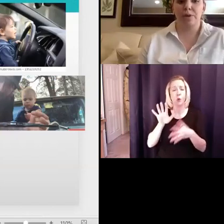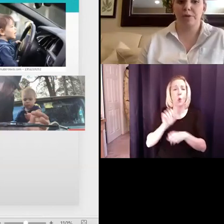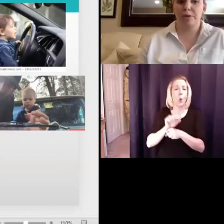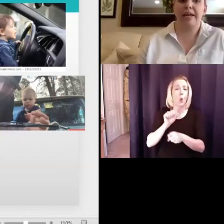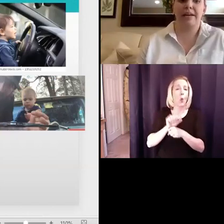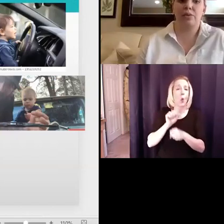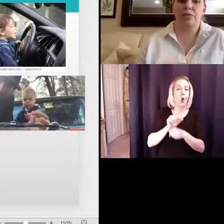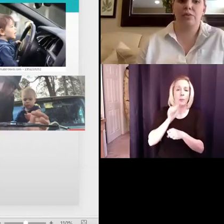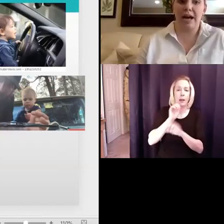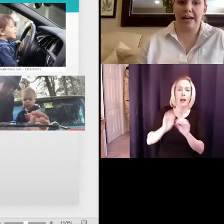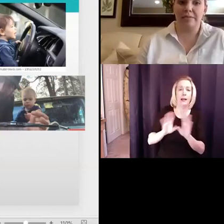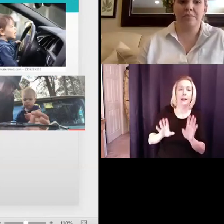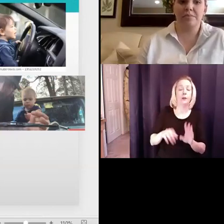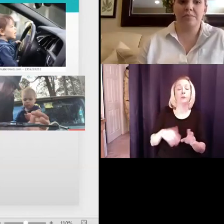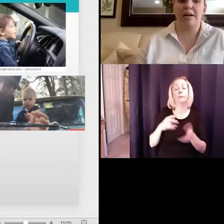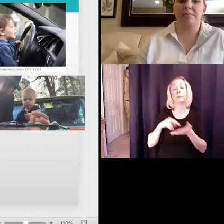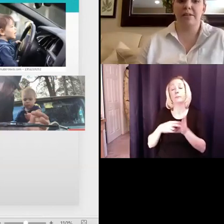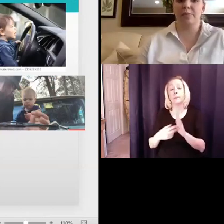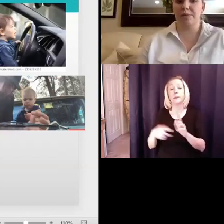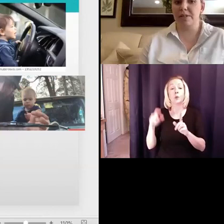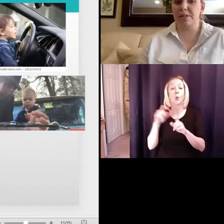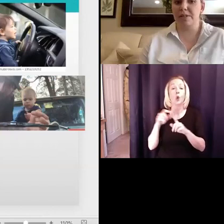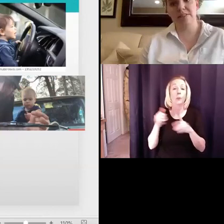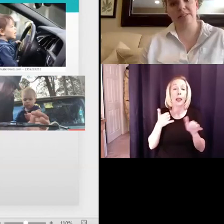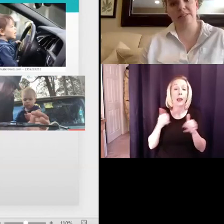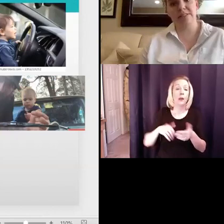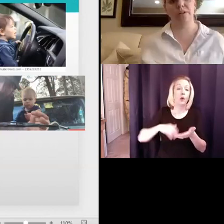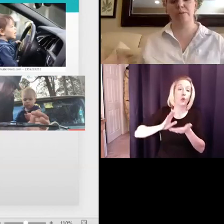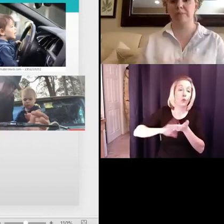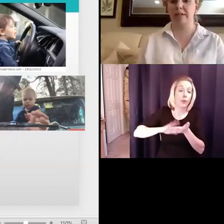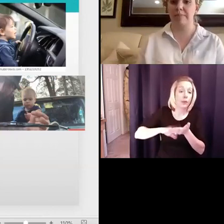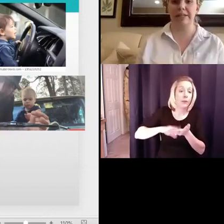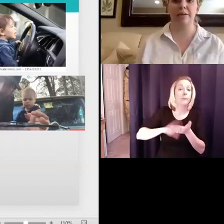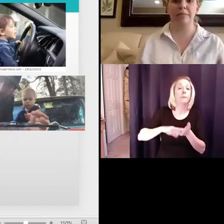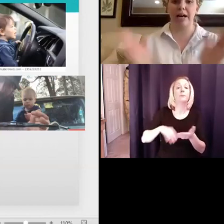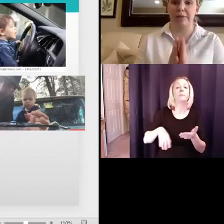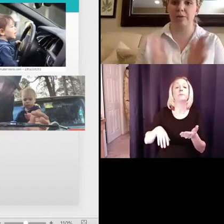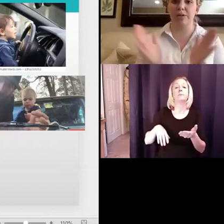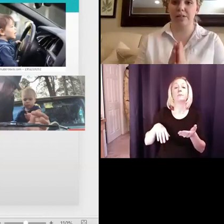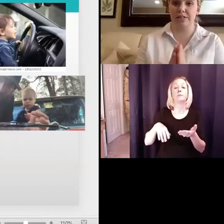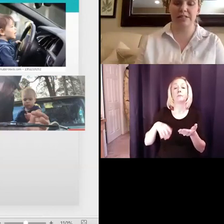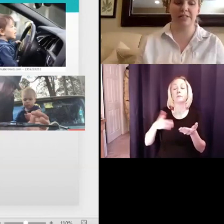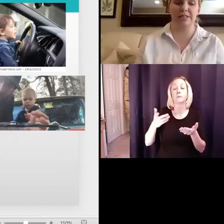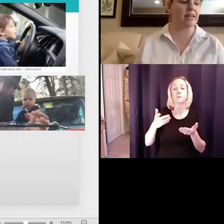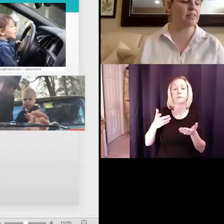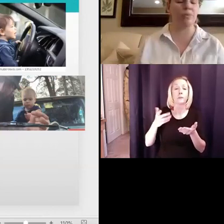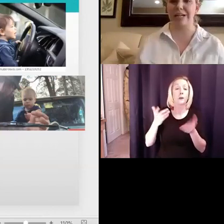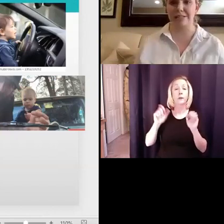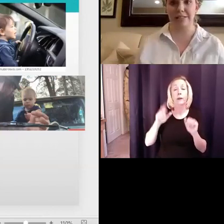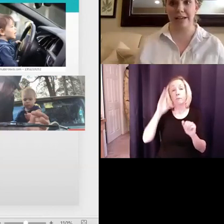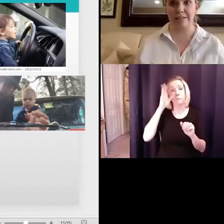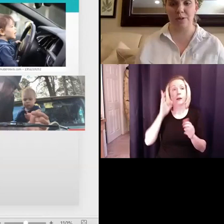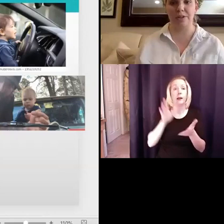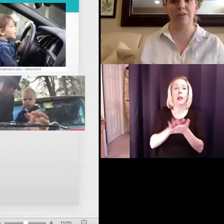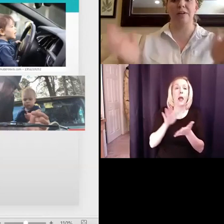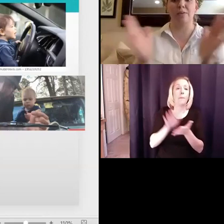on wordplay or rhymes, syllables and words, sounds and words, we can be clapping them, clapping the words in our sentences, which I just